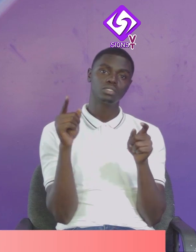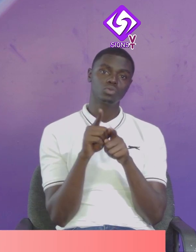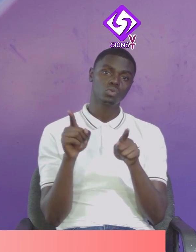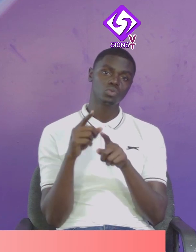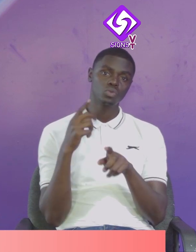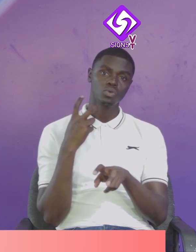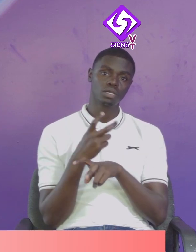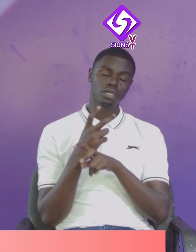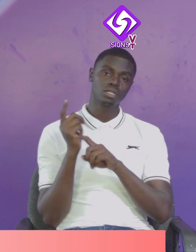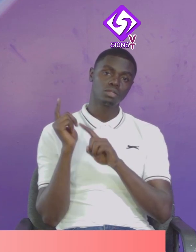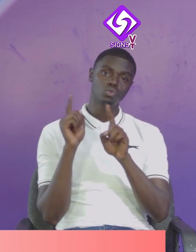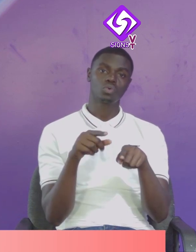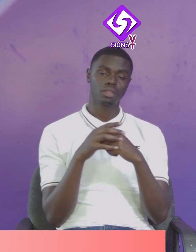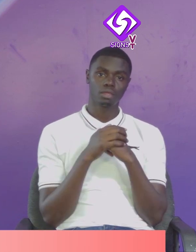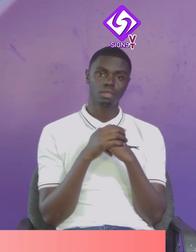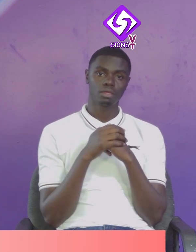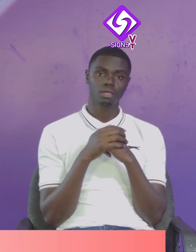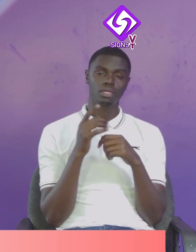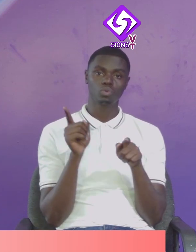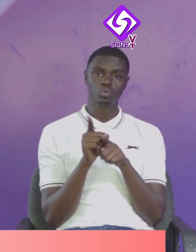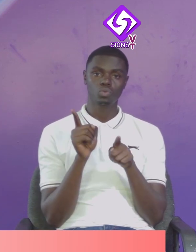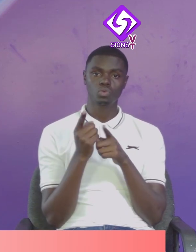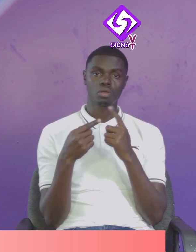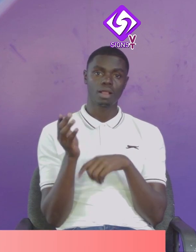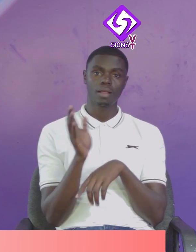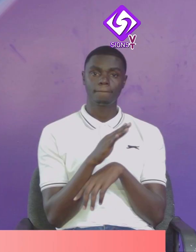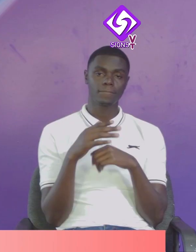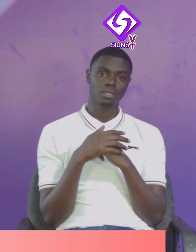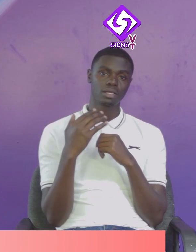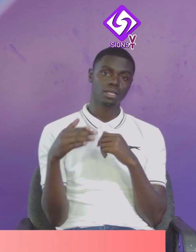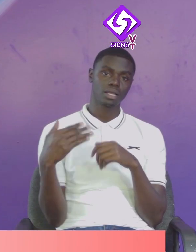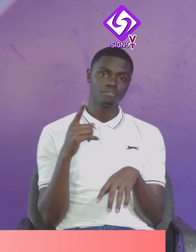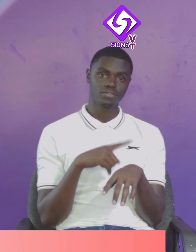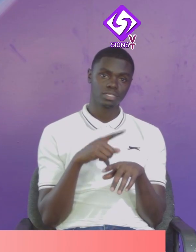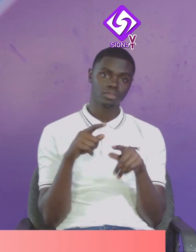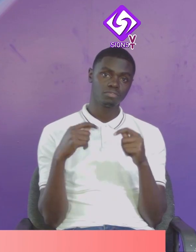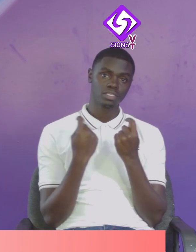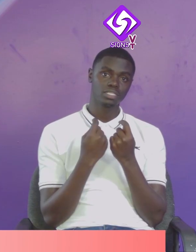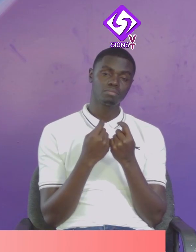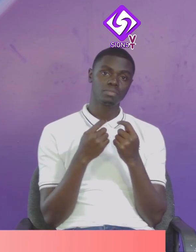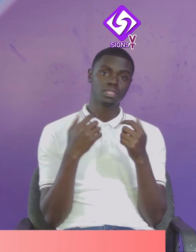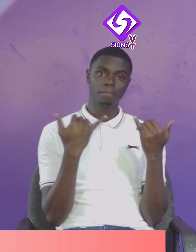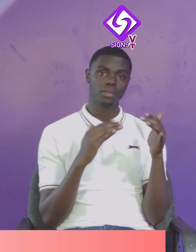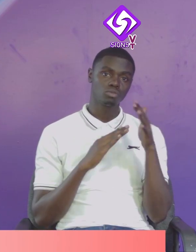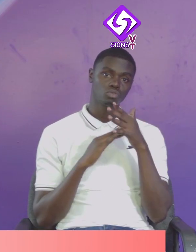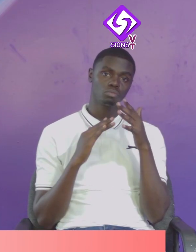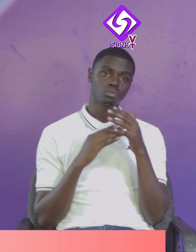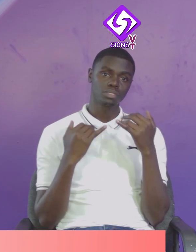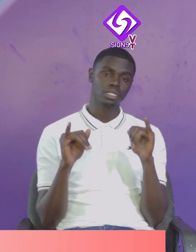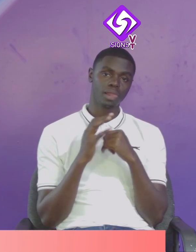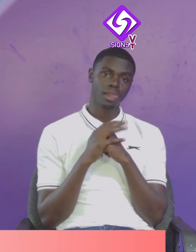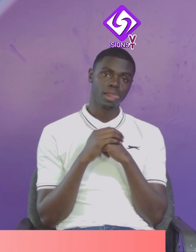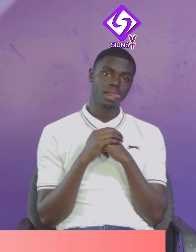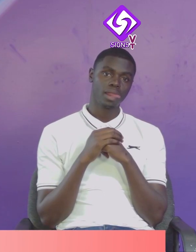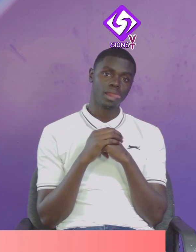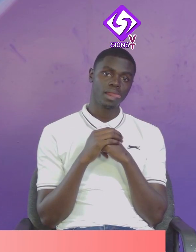go down there and fight to come back. So every team that is playing in the top flight is trying so hard that they